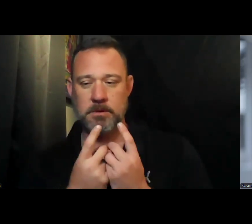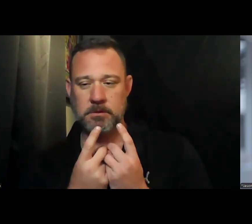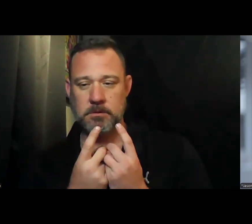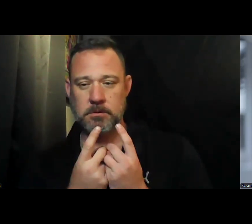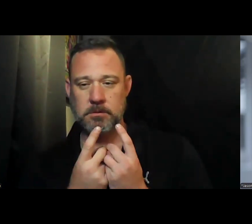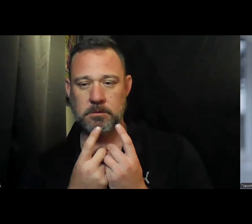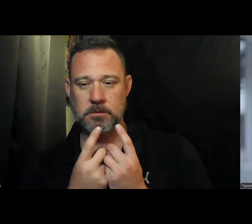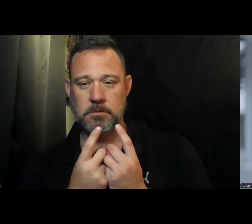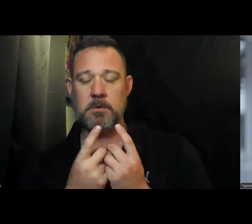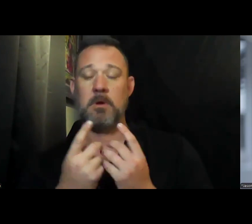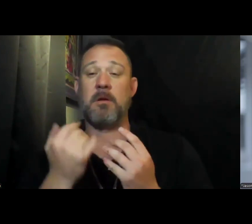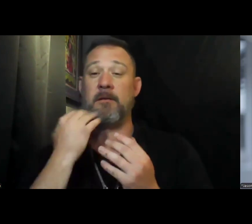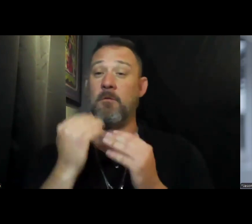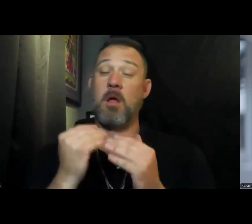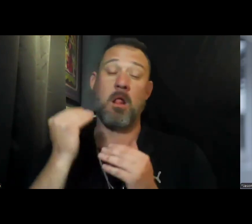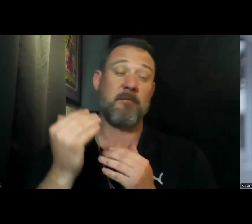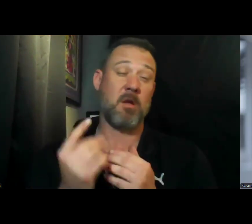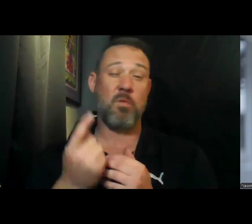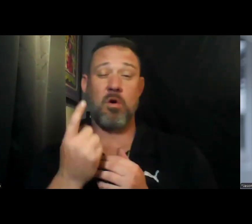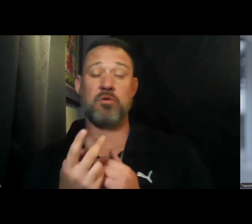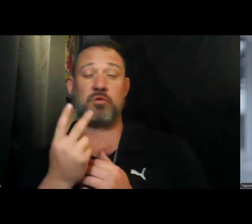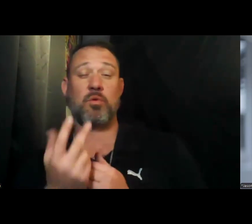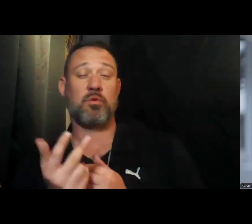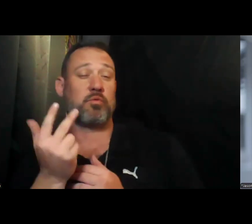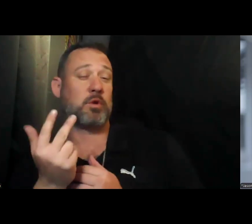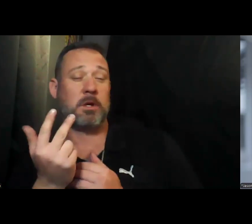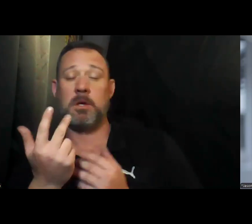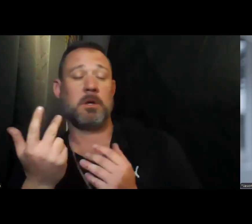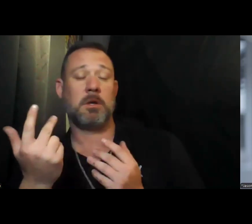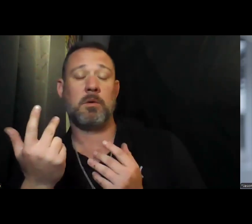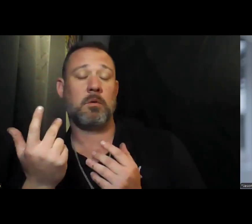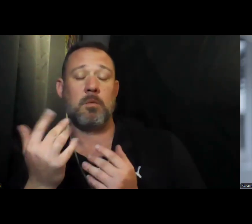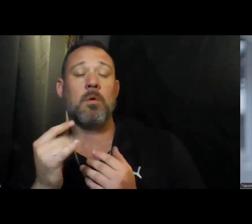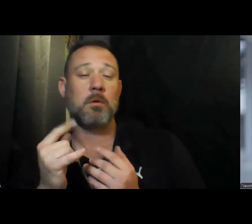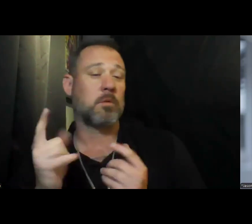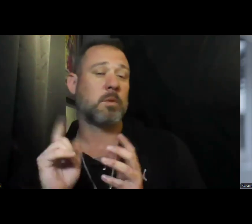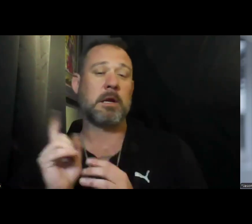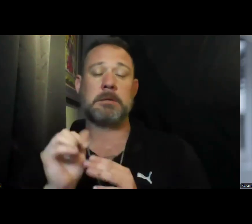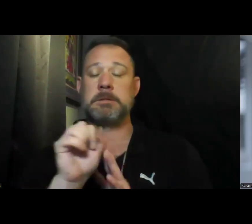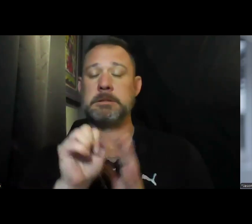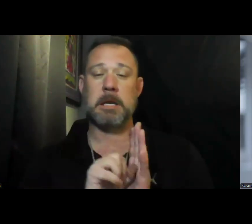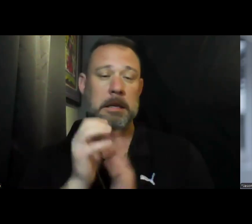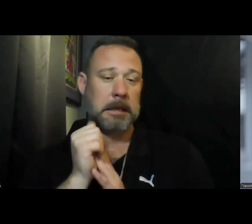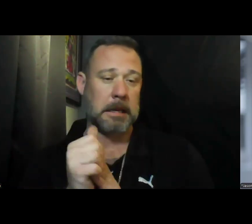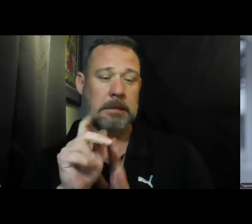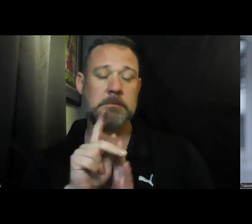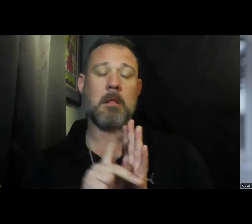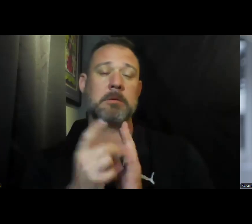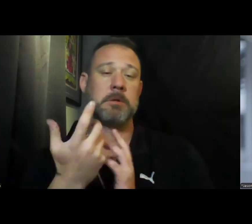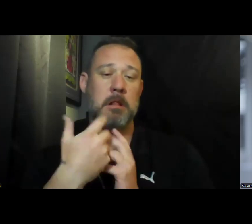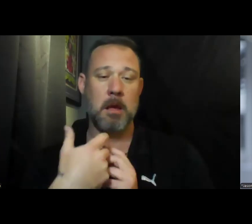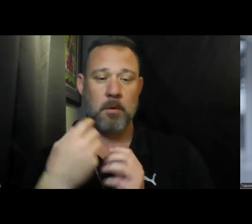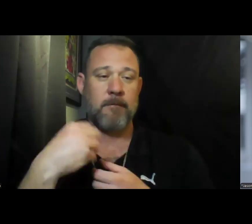to elevate 1, 2, or 3 top priorities, what would those be? Where could state guidance, policy alignment, or